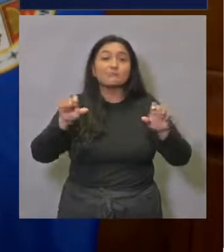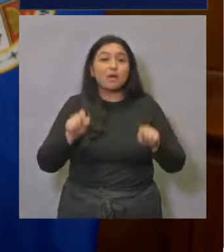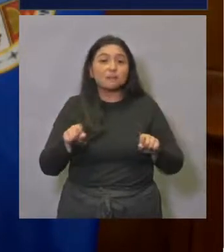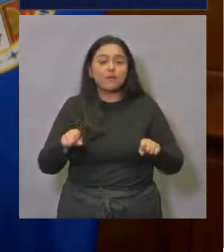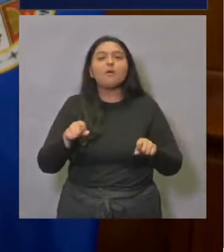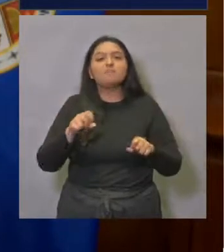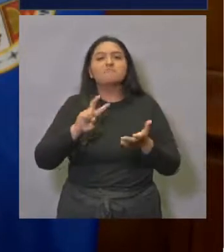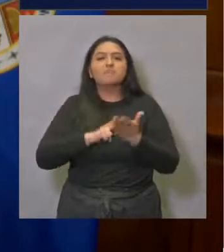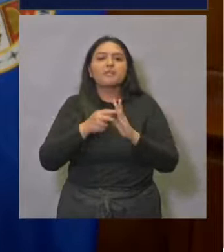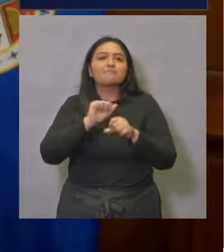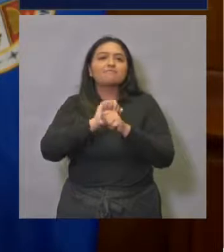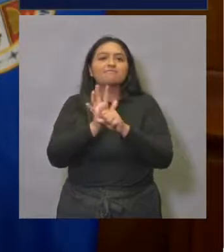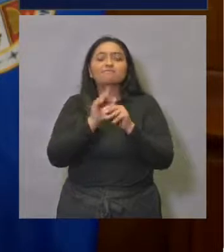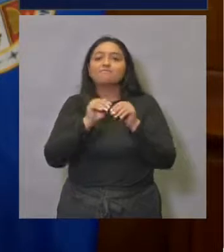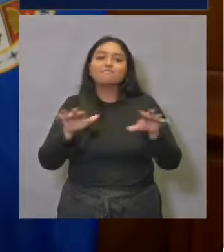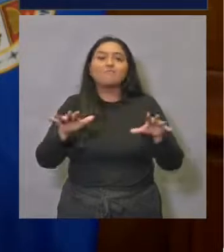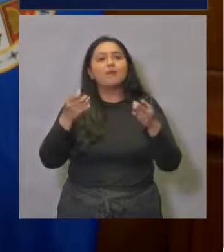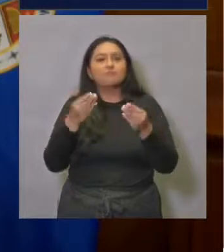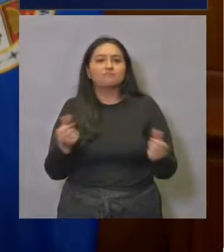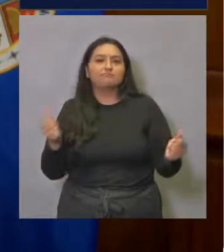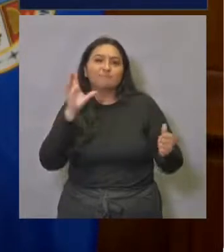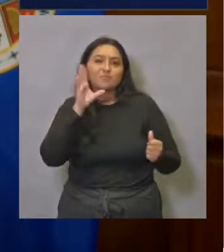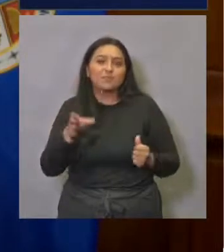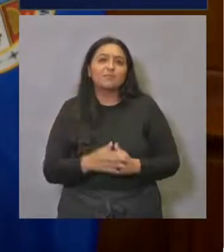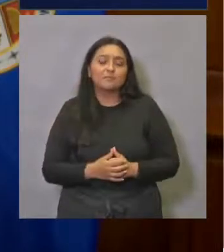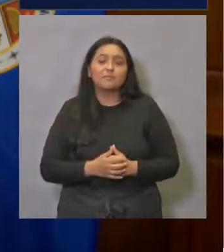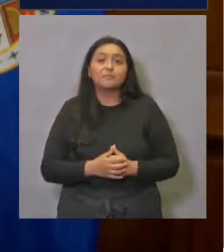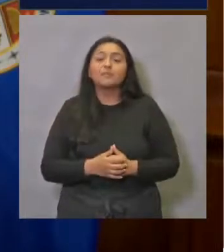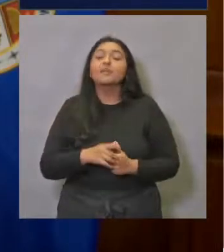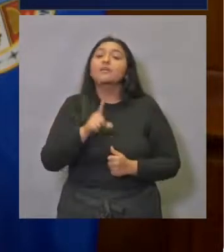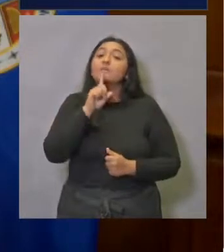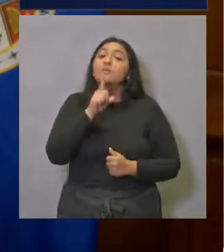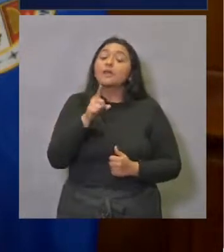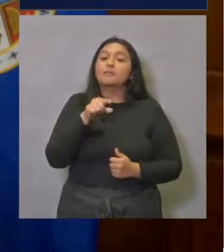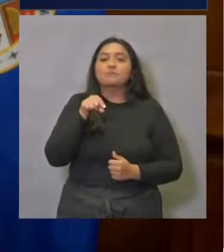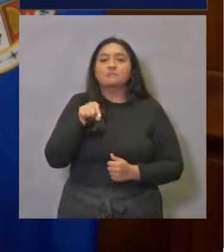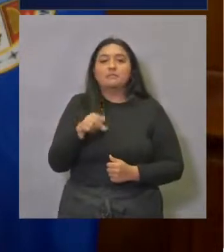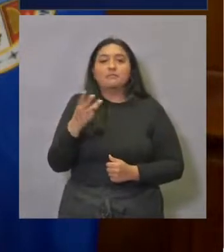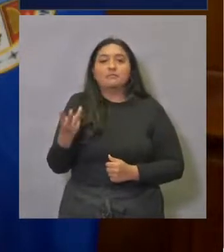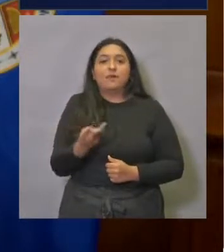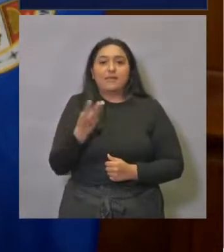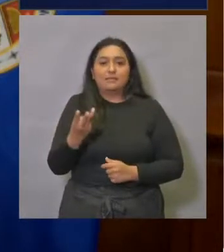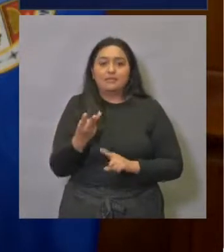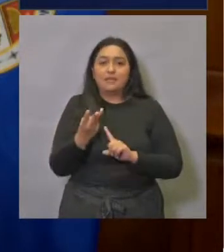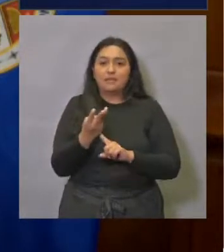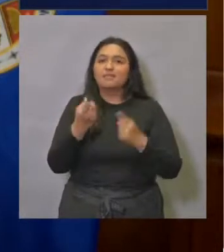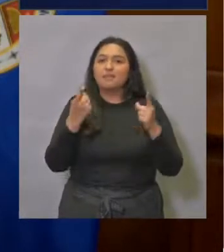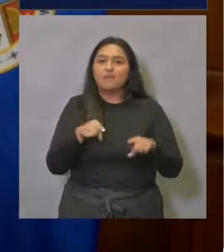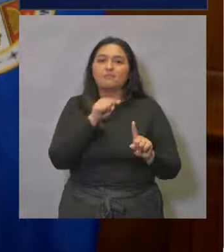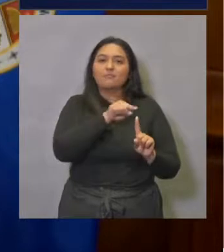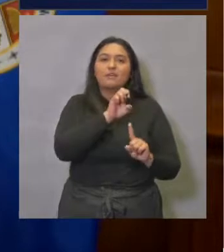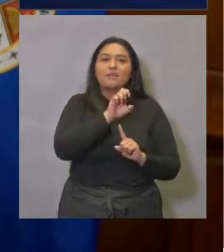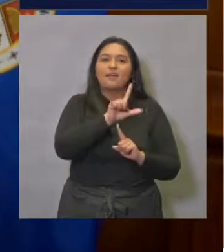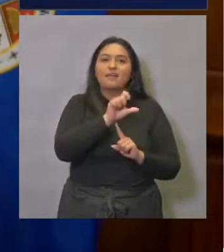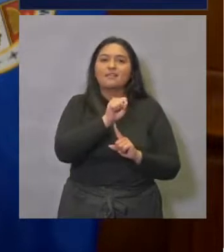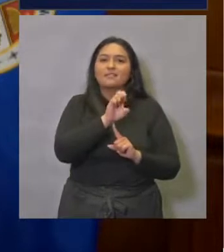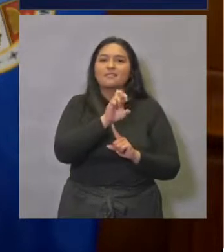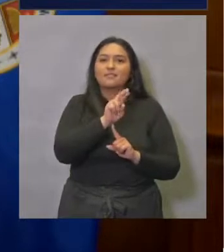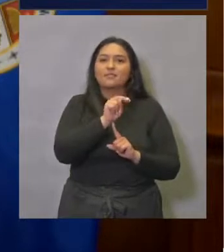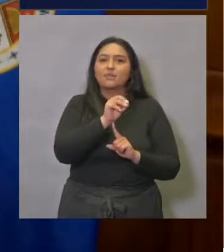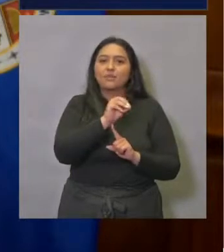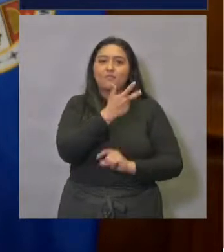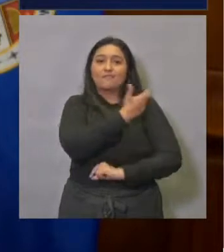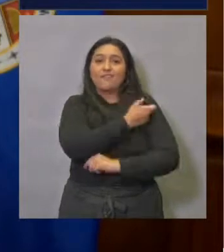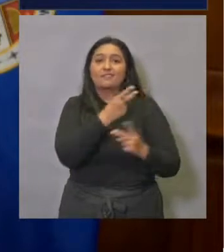us. Additionally, beginning this Wednesday, I wanted to announce we'll be relocating the El Sereno vaccination site